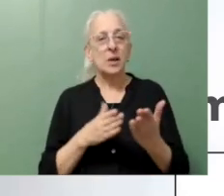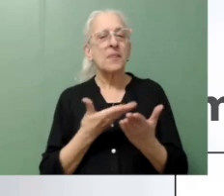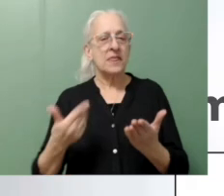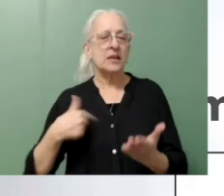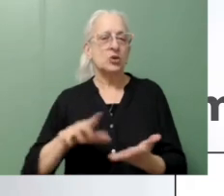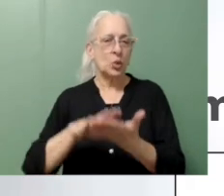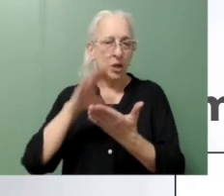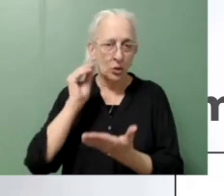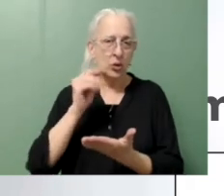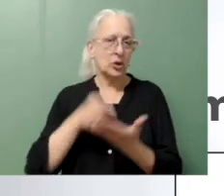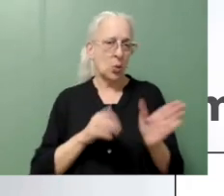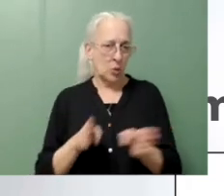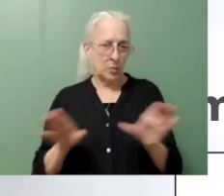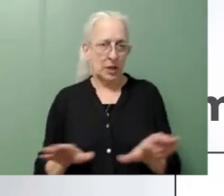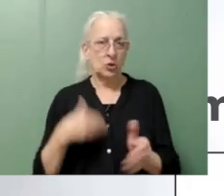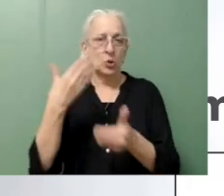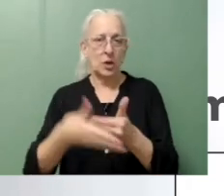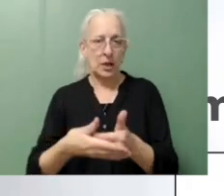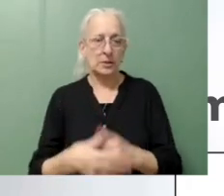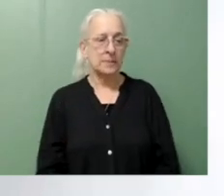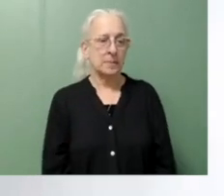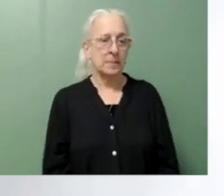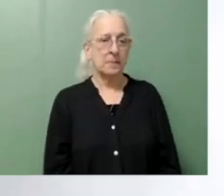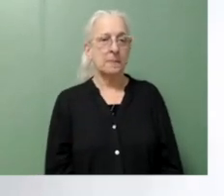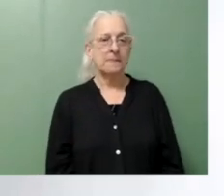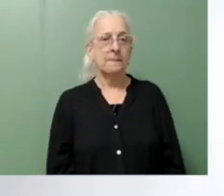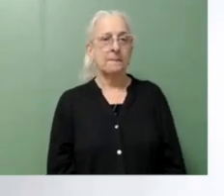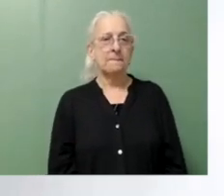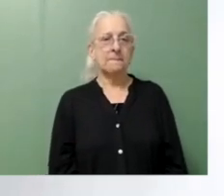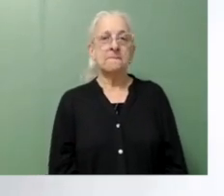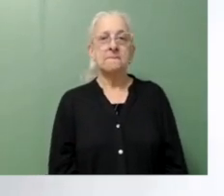next steps. Next slide, please.